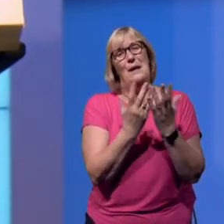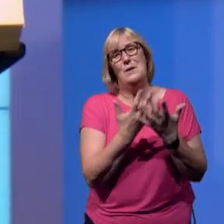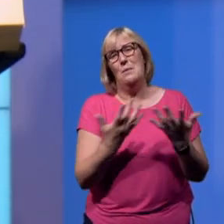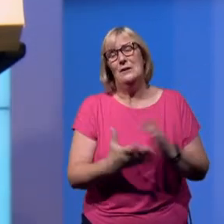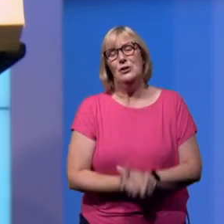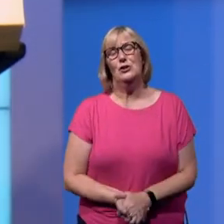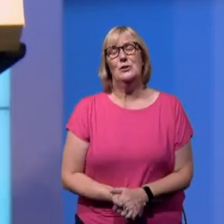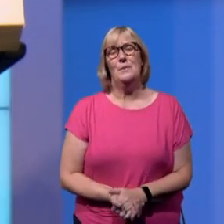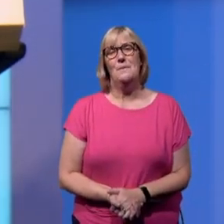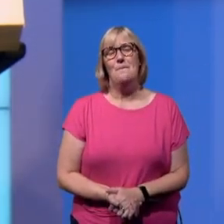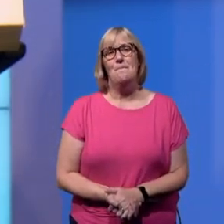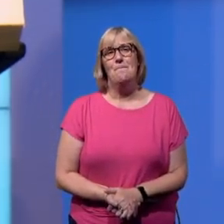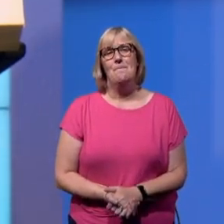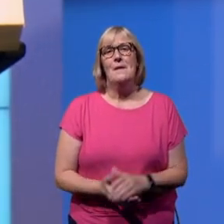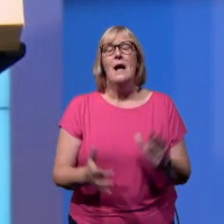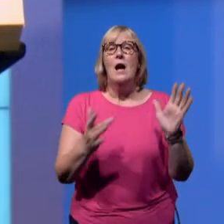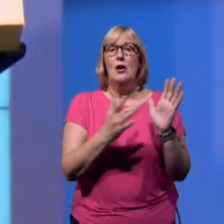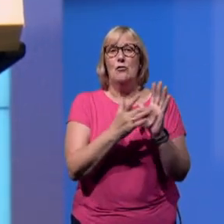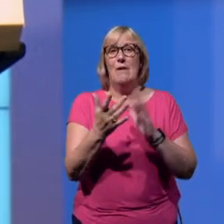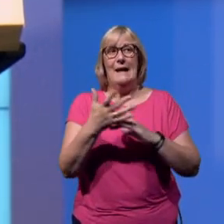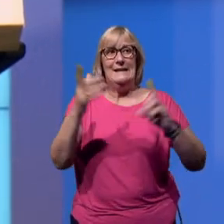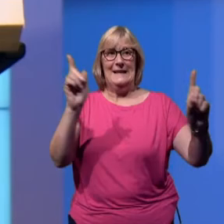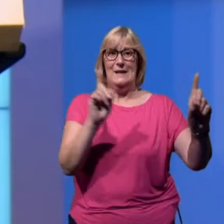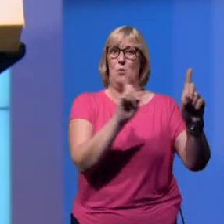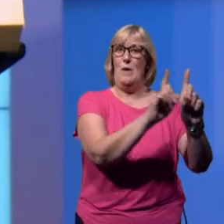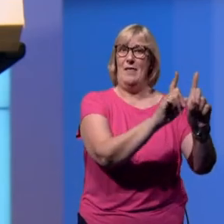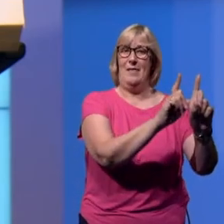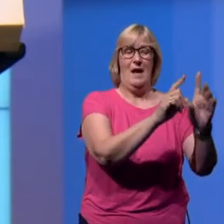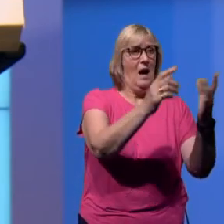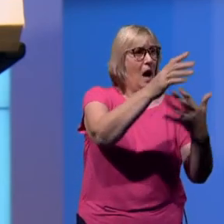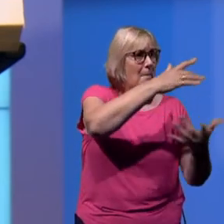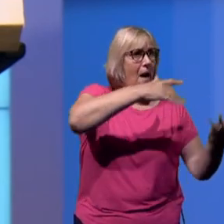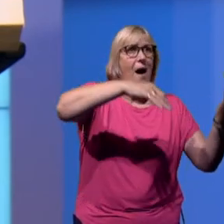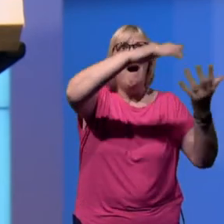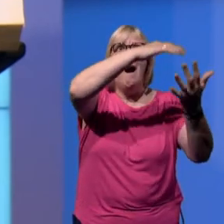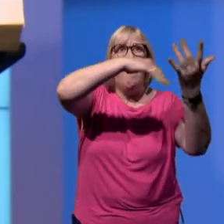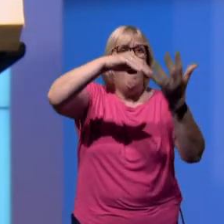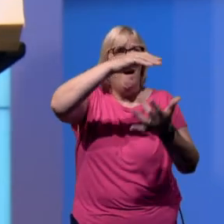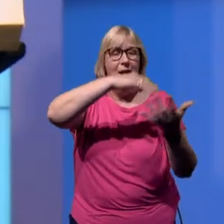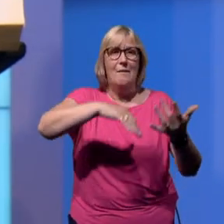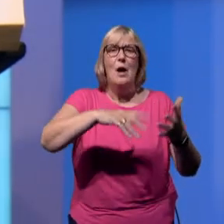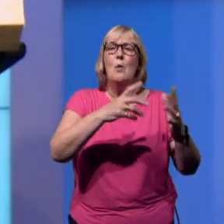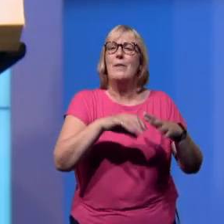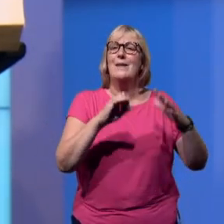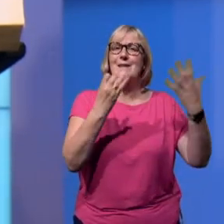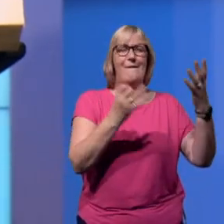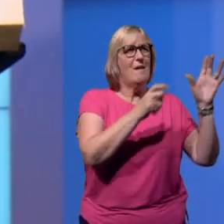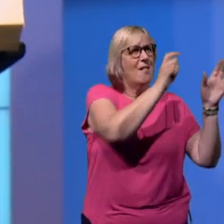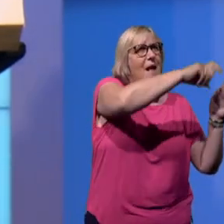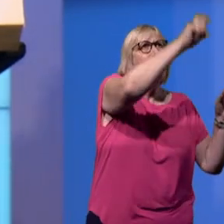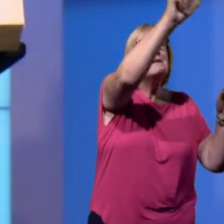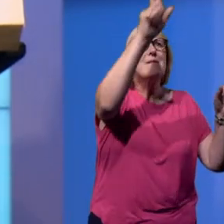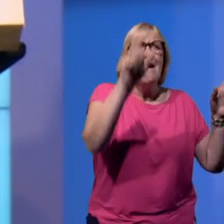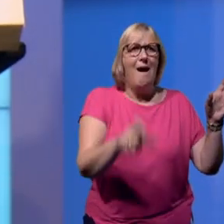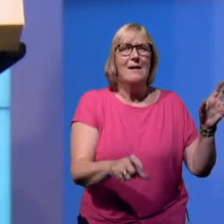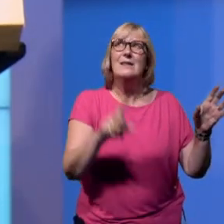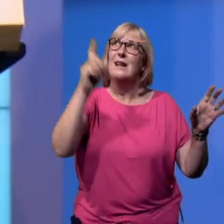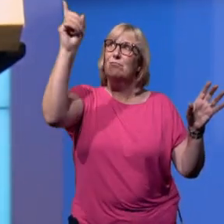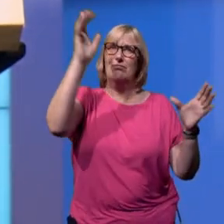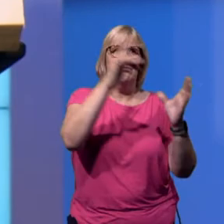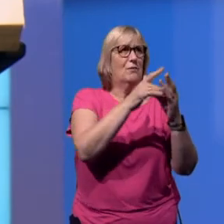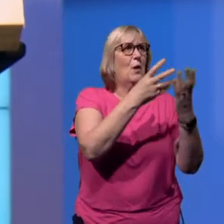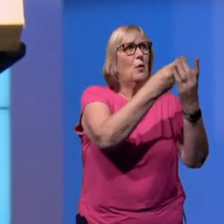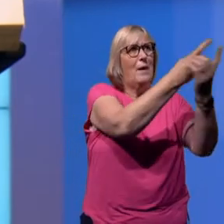learned that Christ is with them. He's among his churches in the lampstands. We can pray, you're with them,